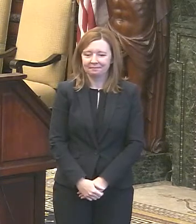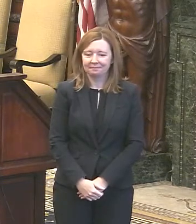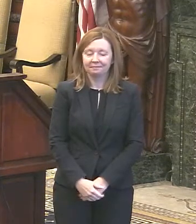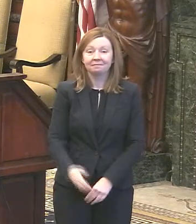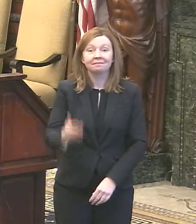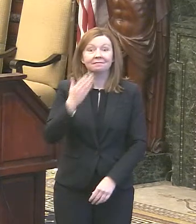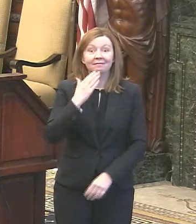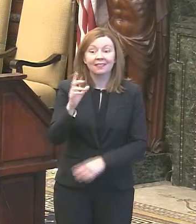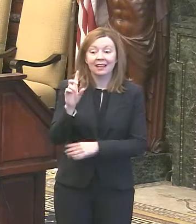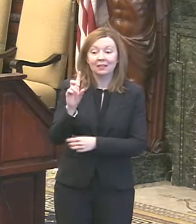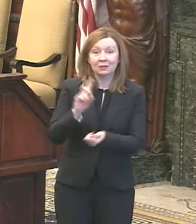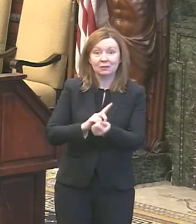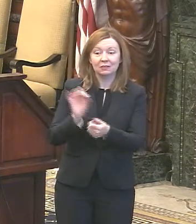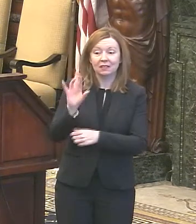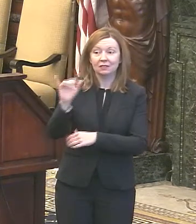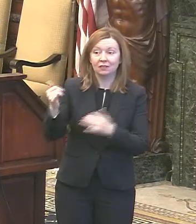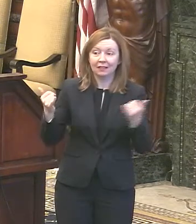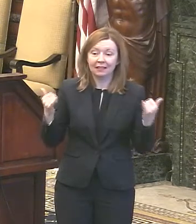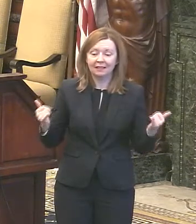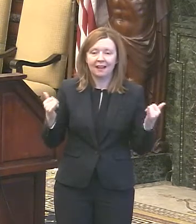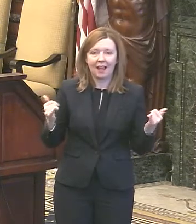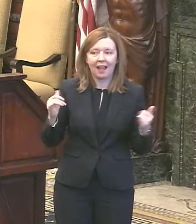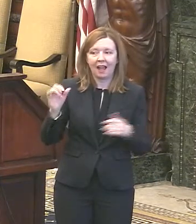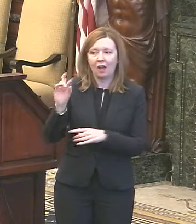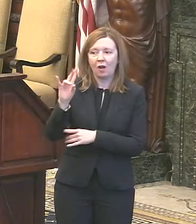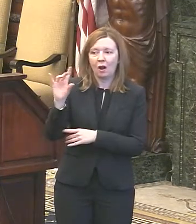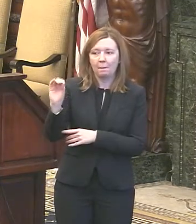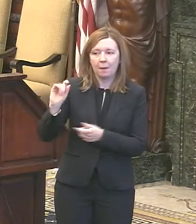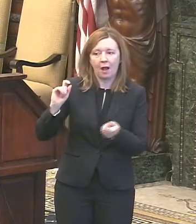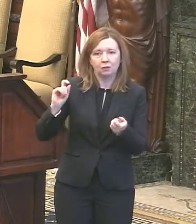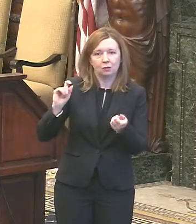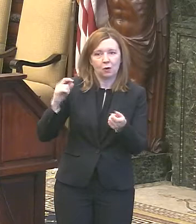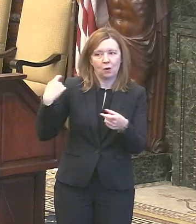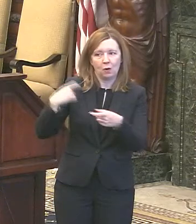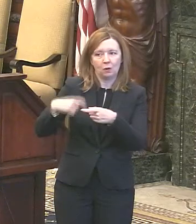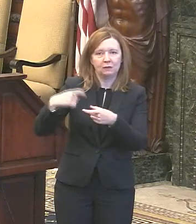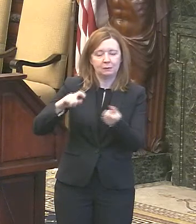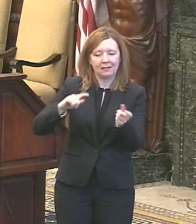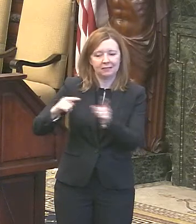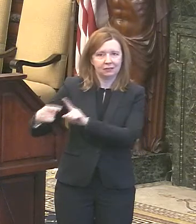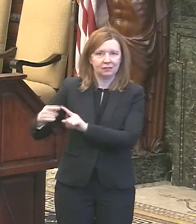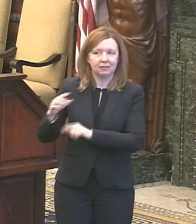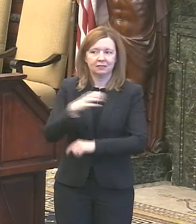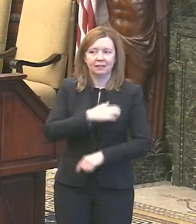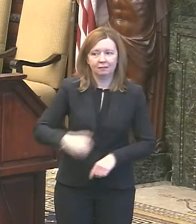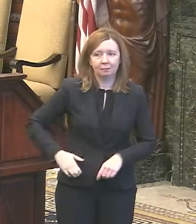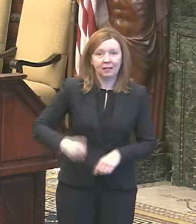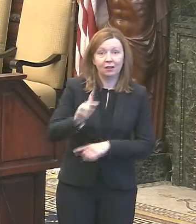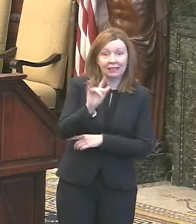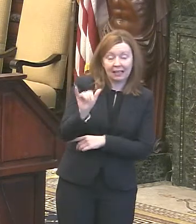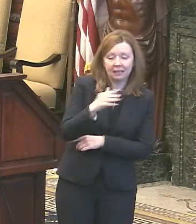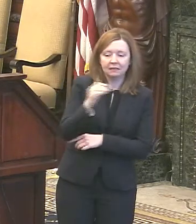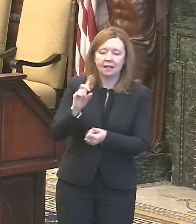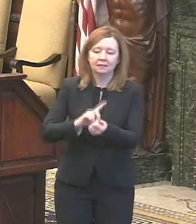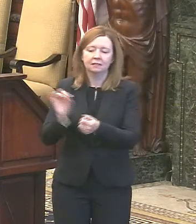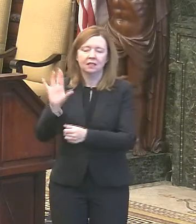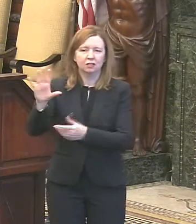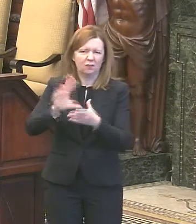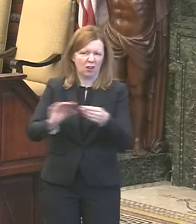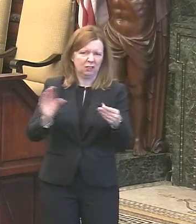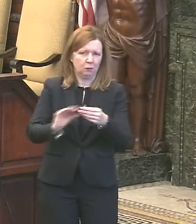Thank you, Dr. Farley. We will now move to Armando for a Spanish translation of Mayor Kenny's and Dr. Farley's